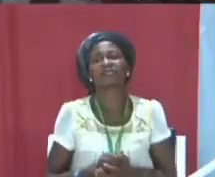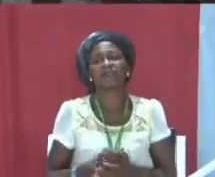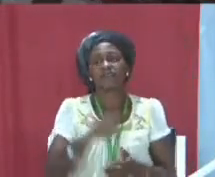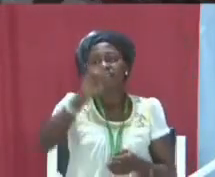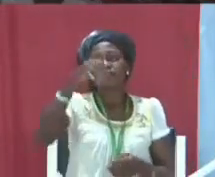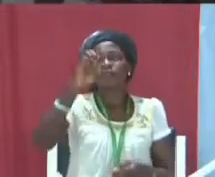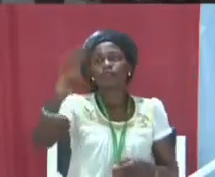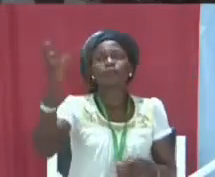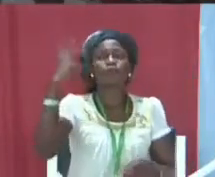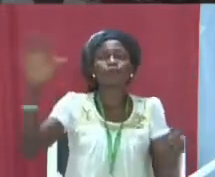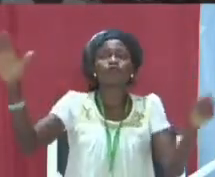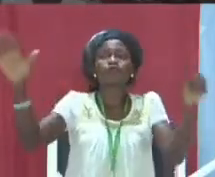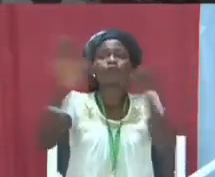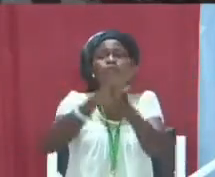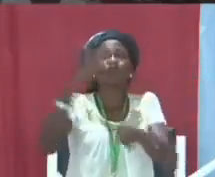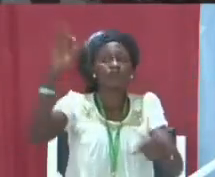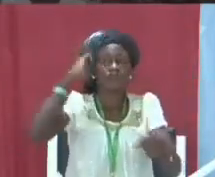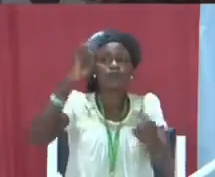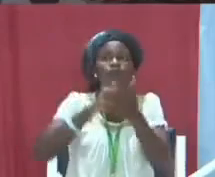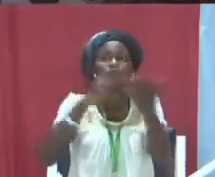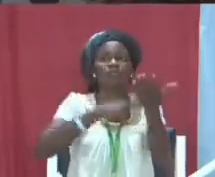Job was full of his own righteousness.